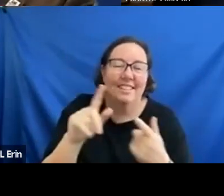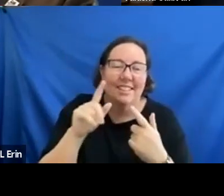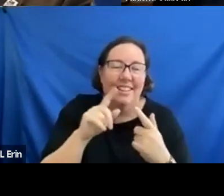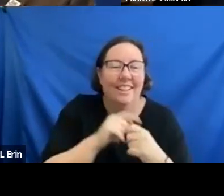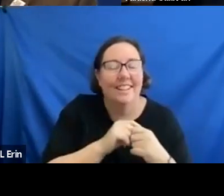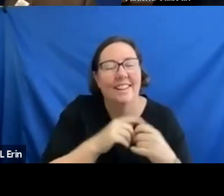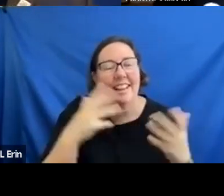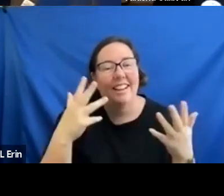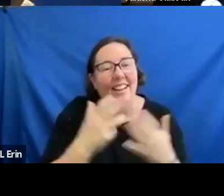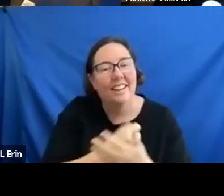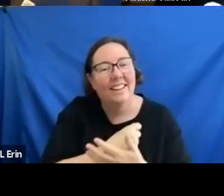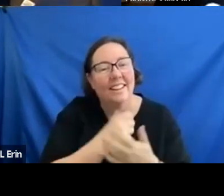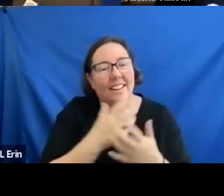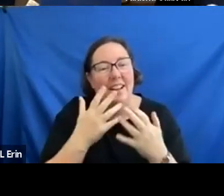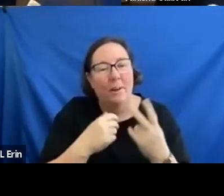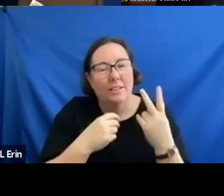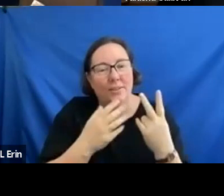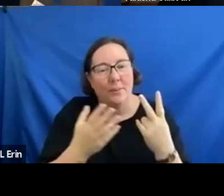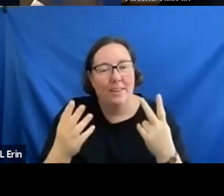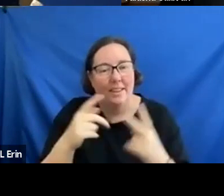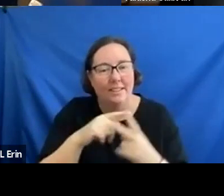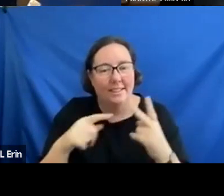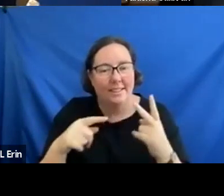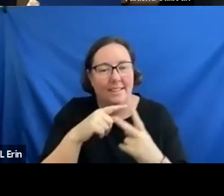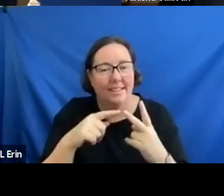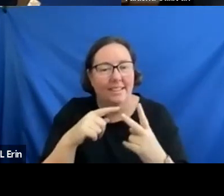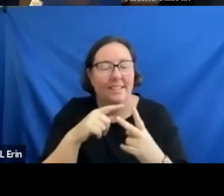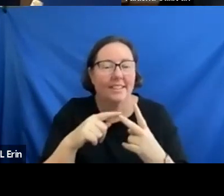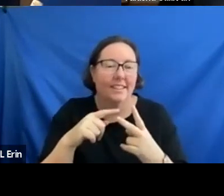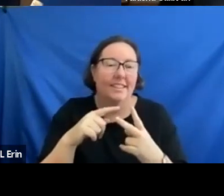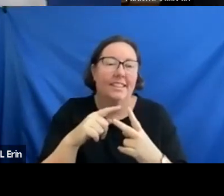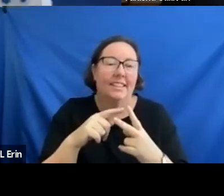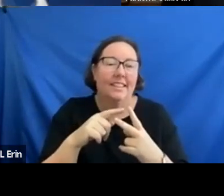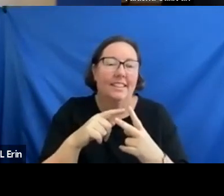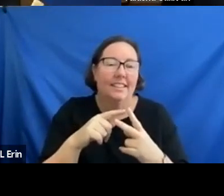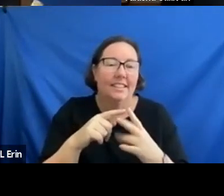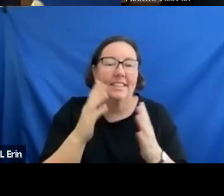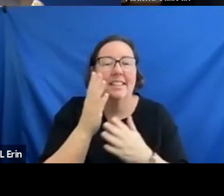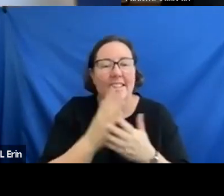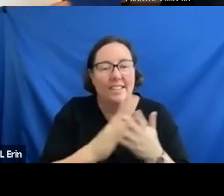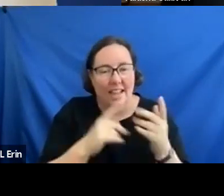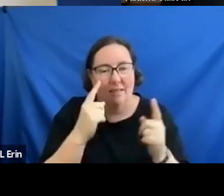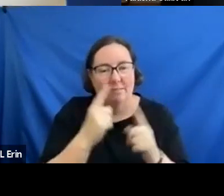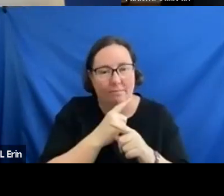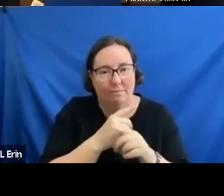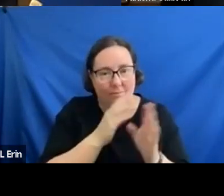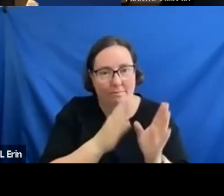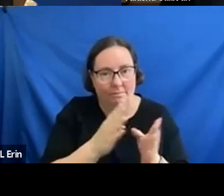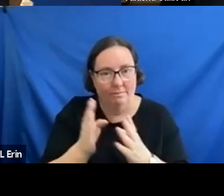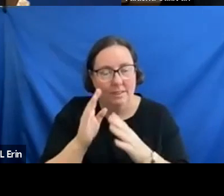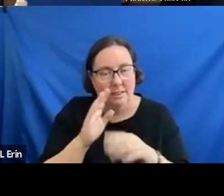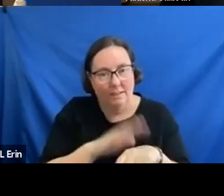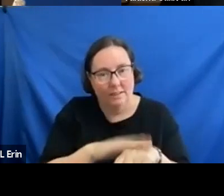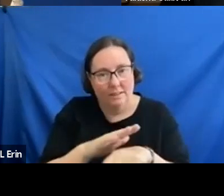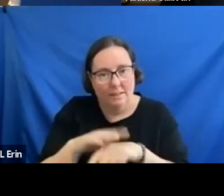I guess what I wanted to do was two things. The first is some lawyerly housekeeping that I just want to flag for the